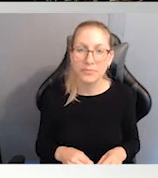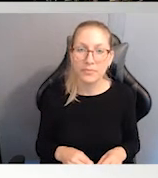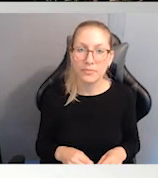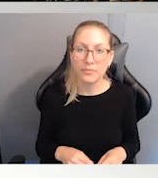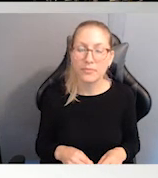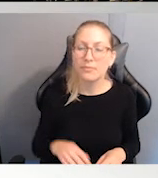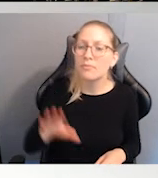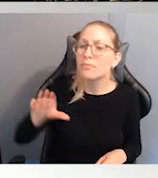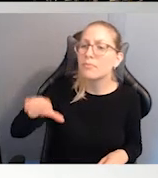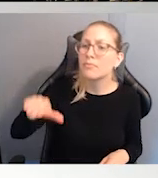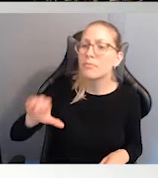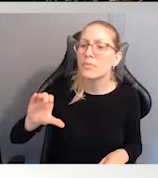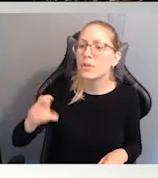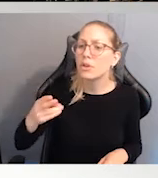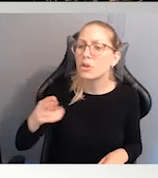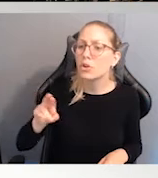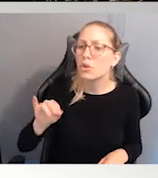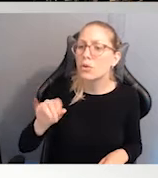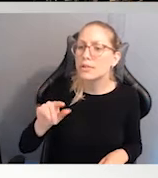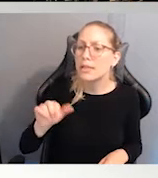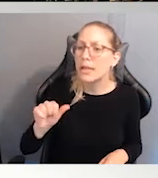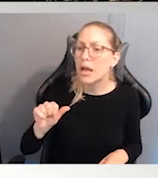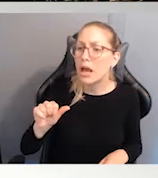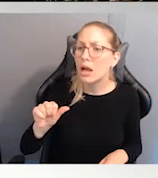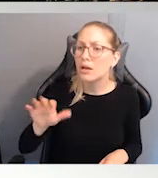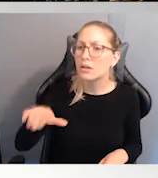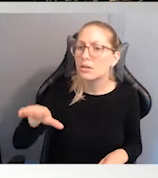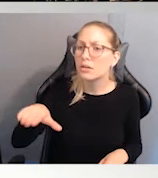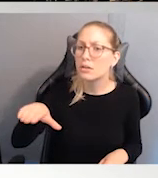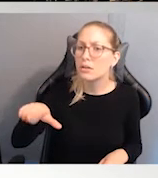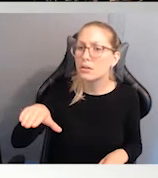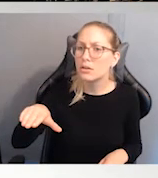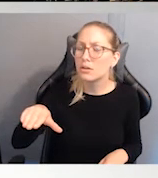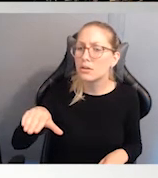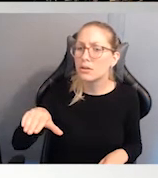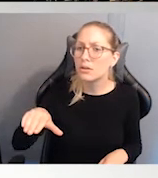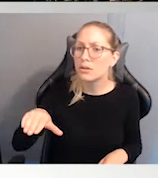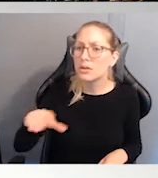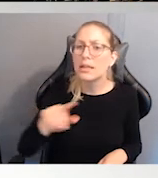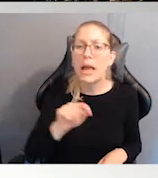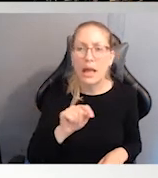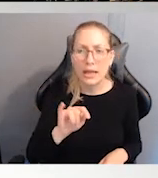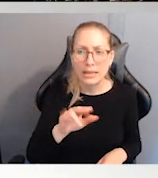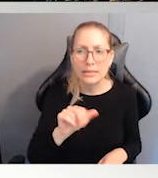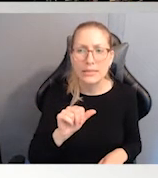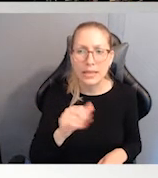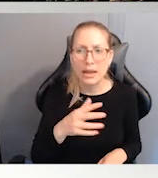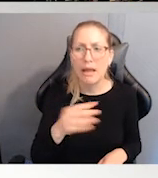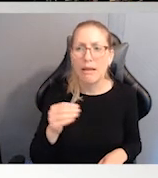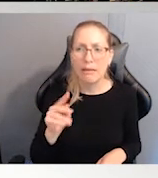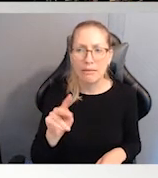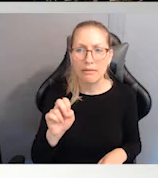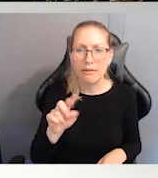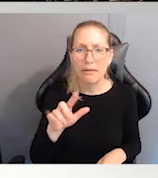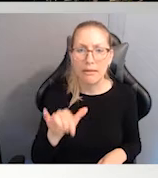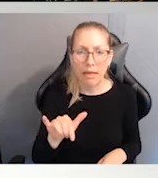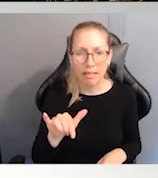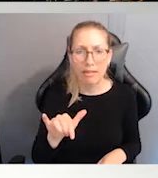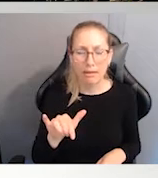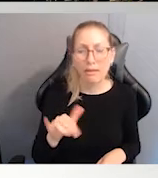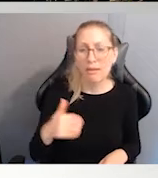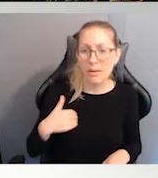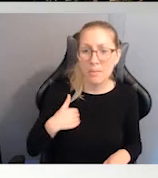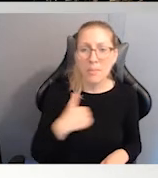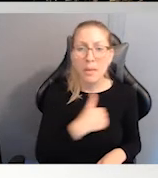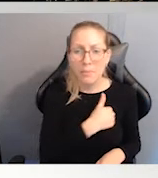Christina. Tina. I want to Yeah, say Tina. I don't know because her email, but Tina and Kelly, they're amazing. And we have a lot of our members. We actually